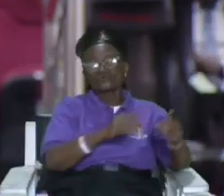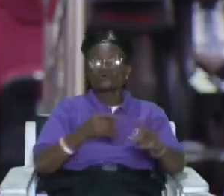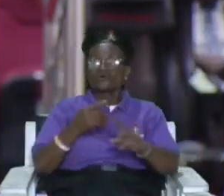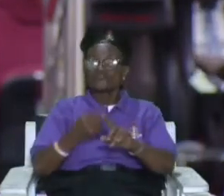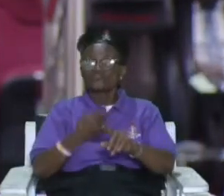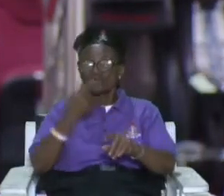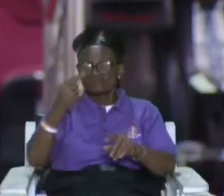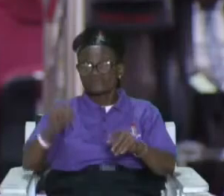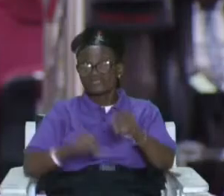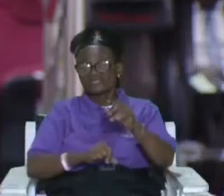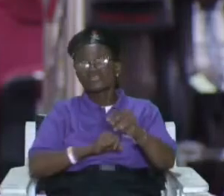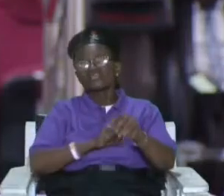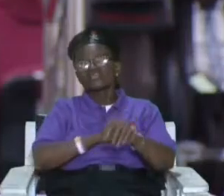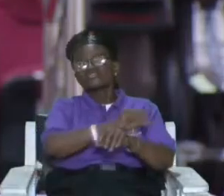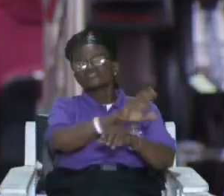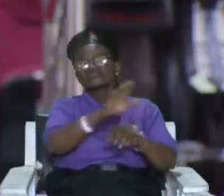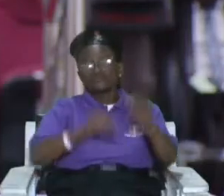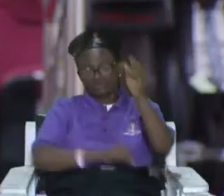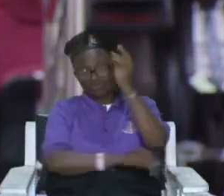it is needed.